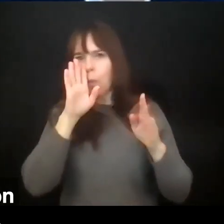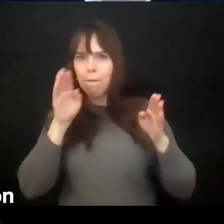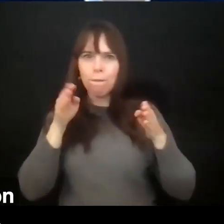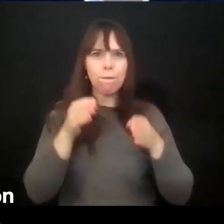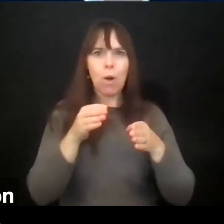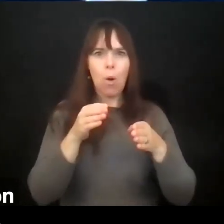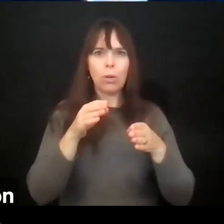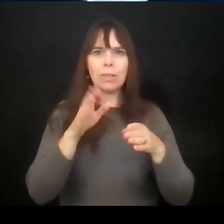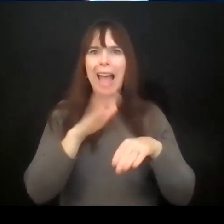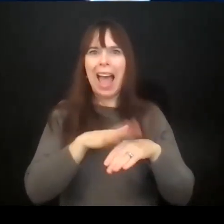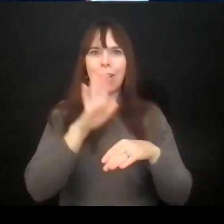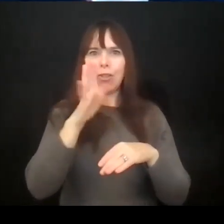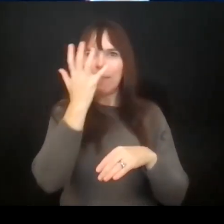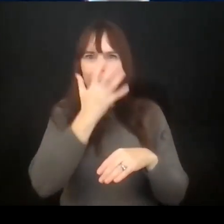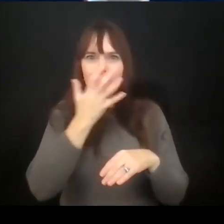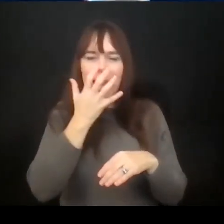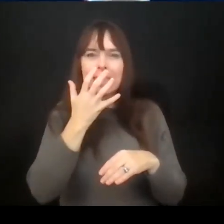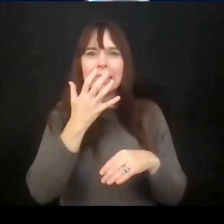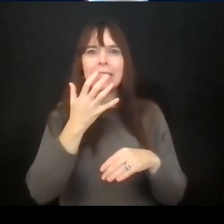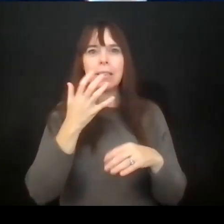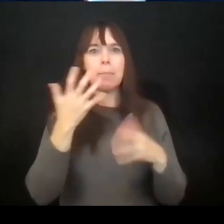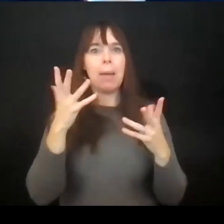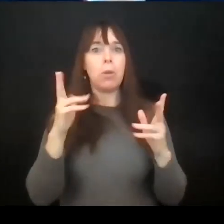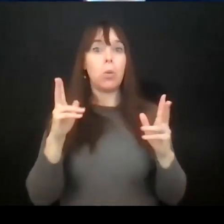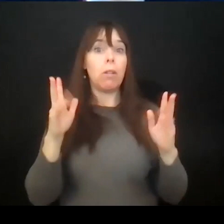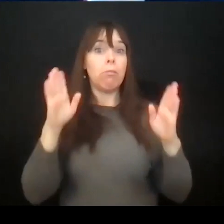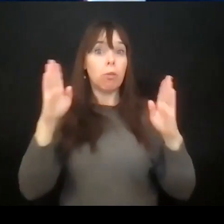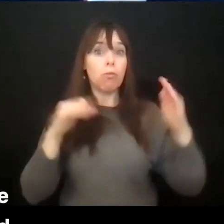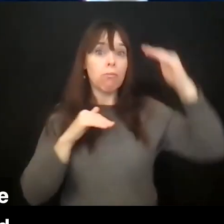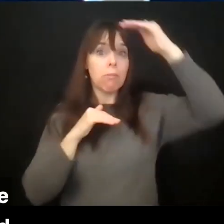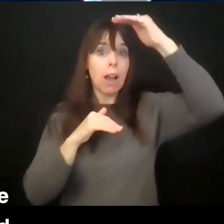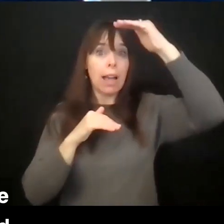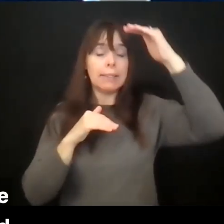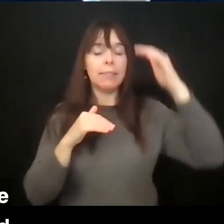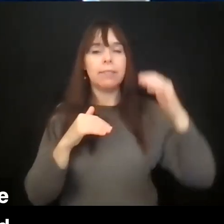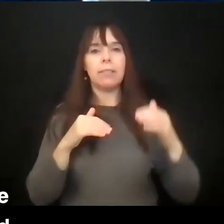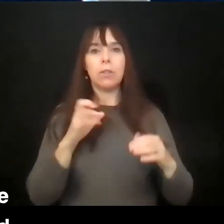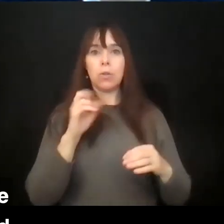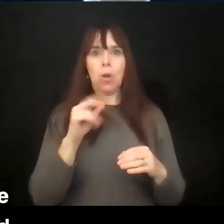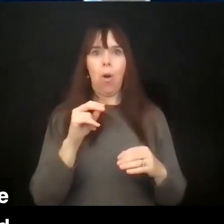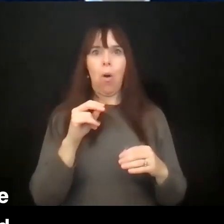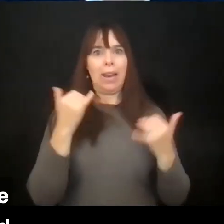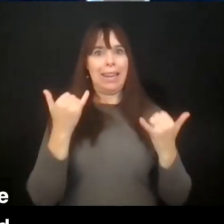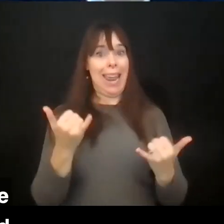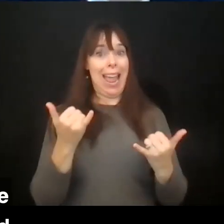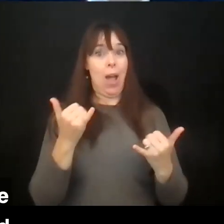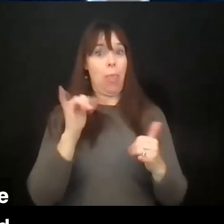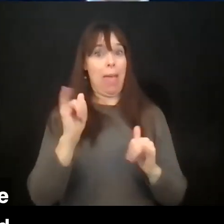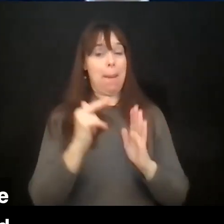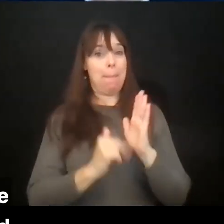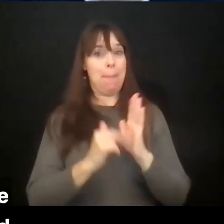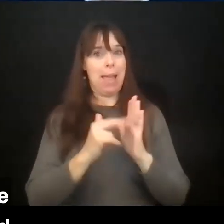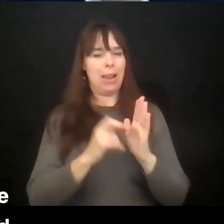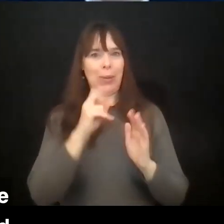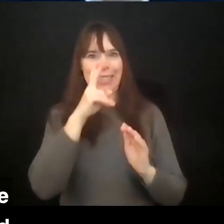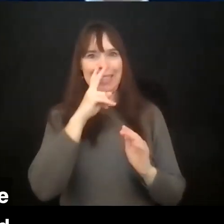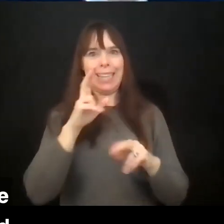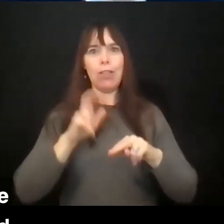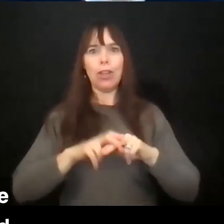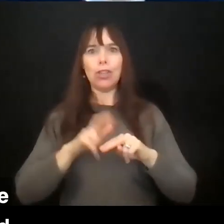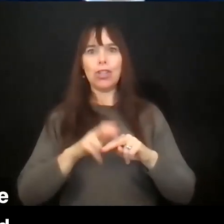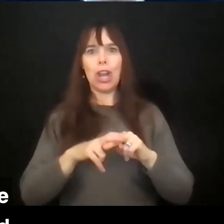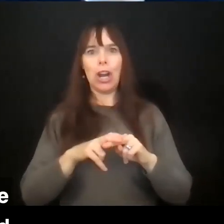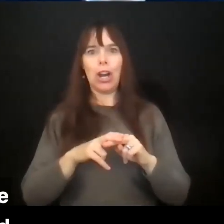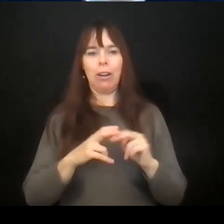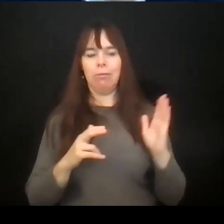main subjects, you might crop it. So here you see the chair